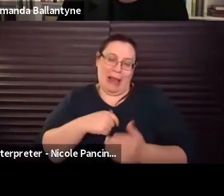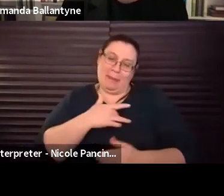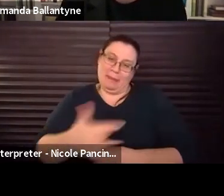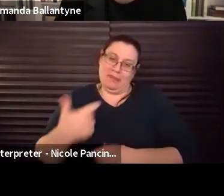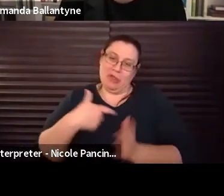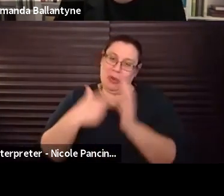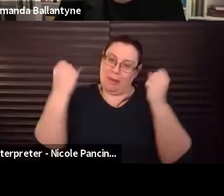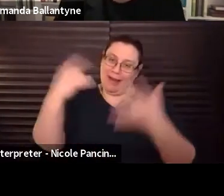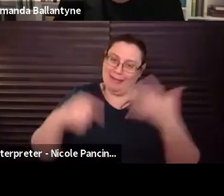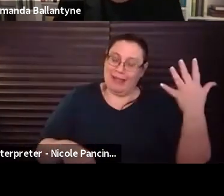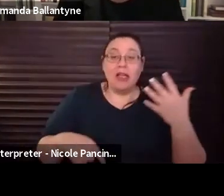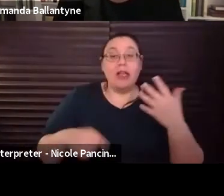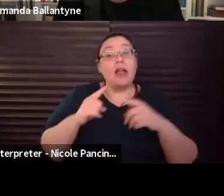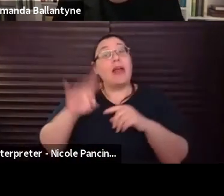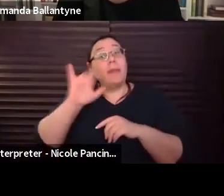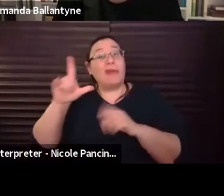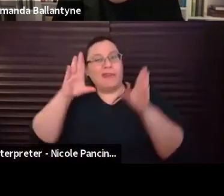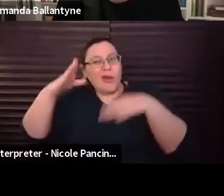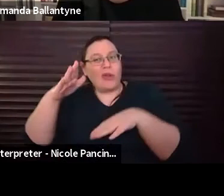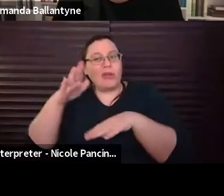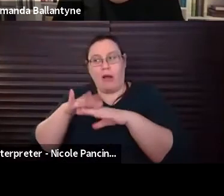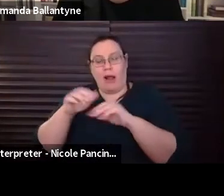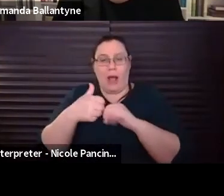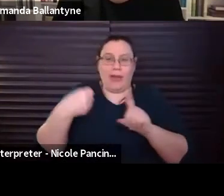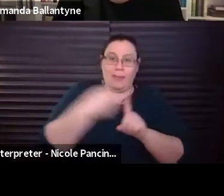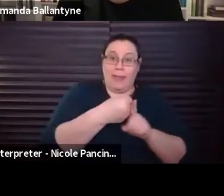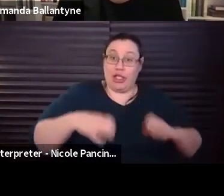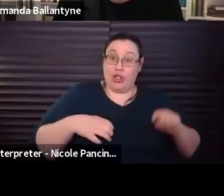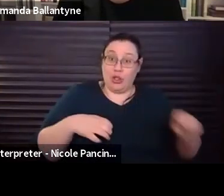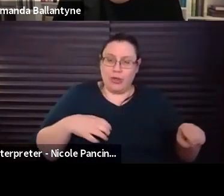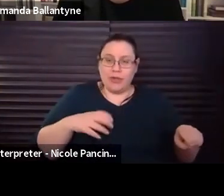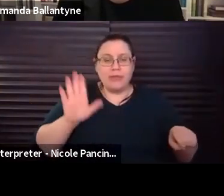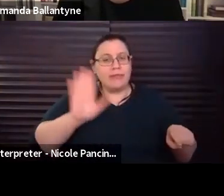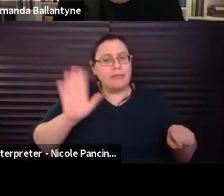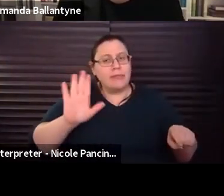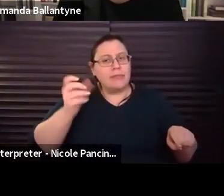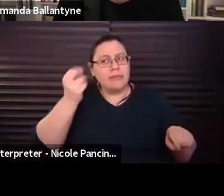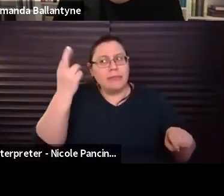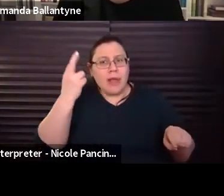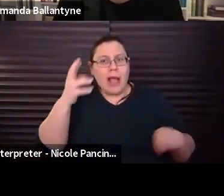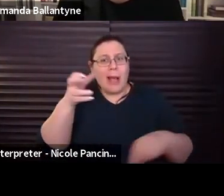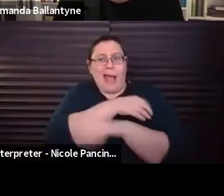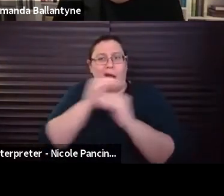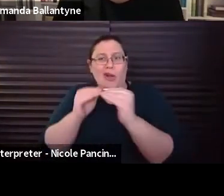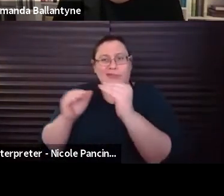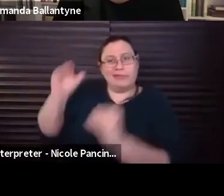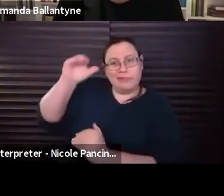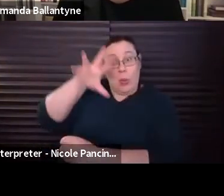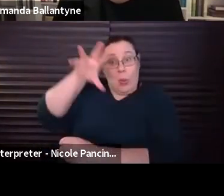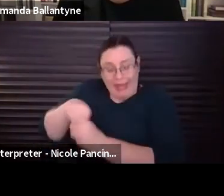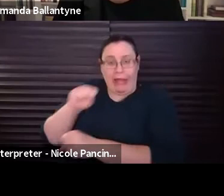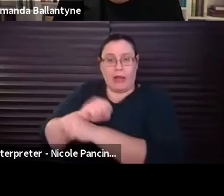context really focuses the impact on consumers and doesn't think about the power differentials that operate within inside